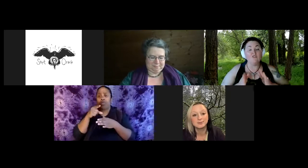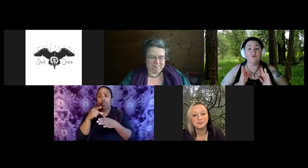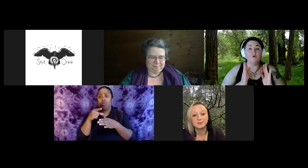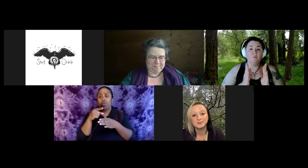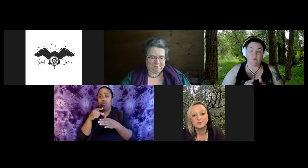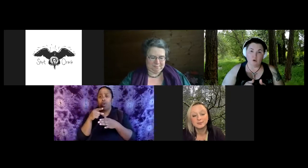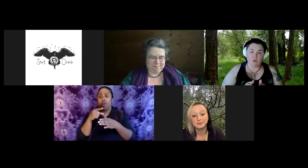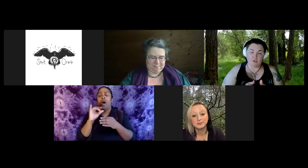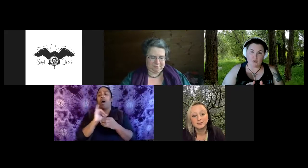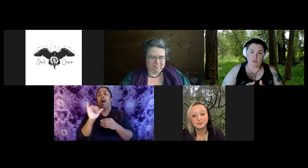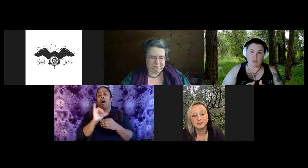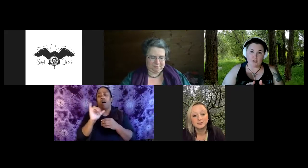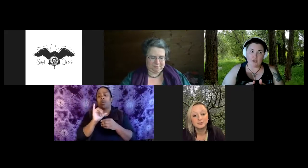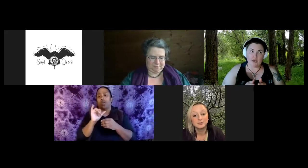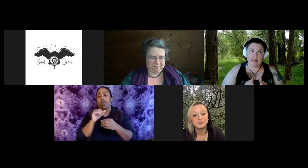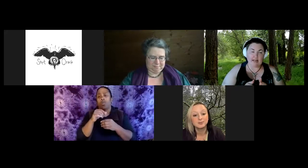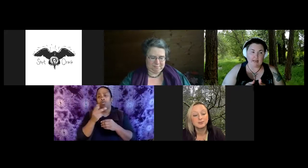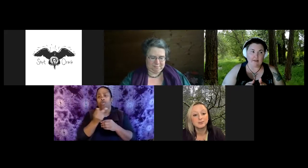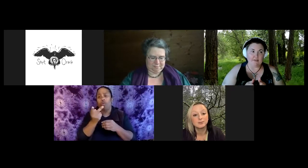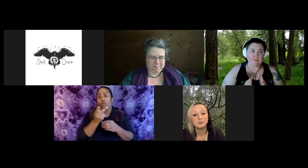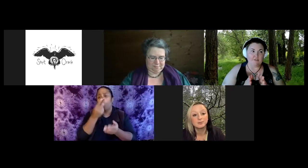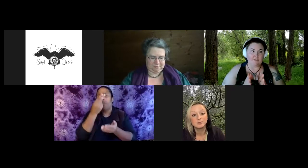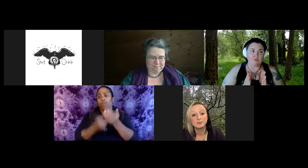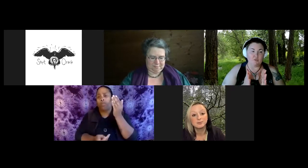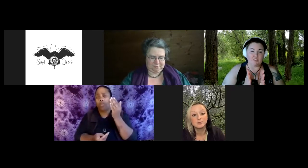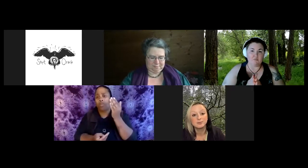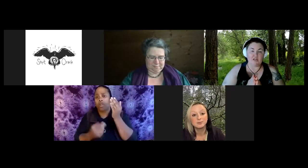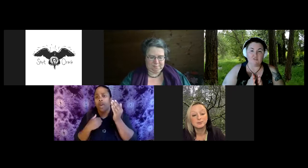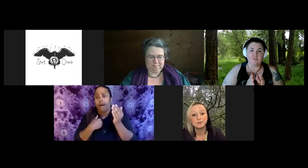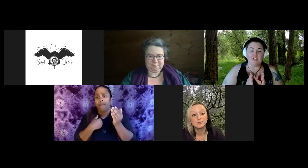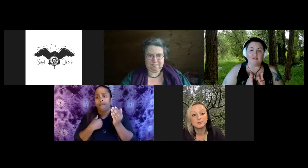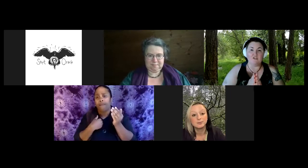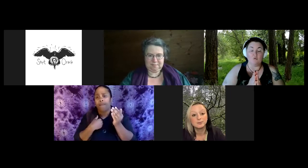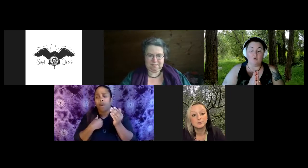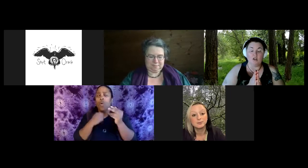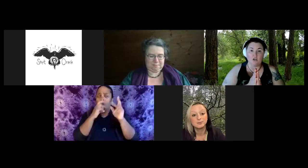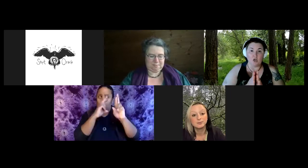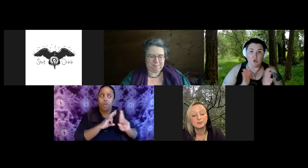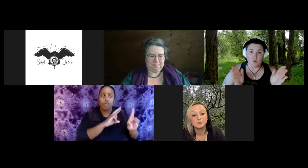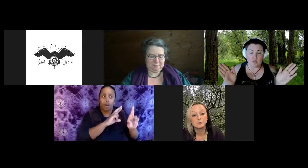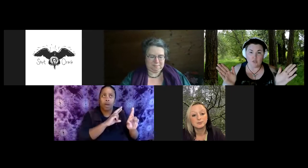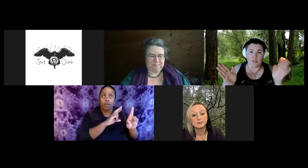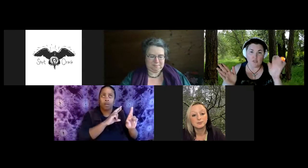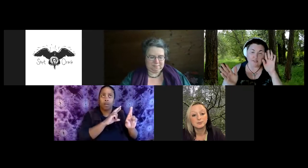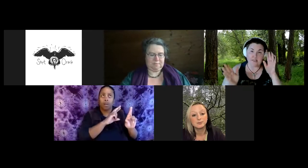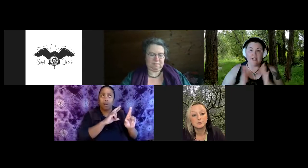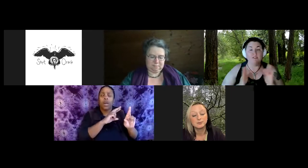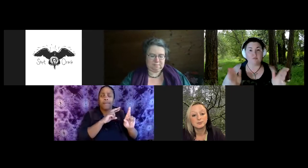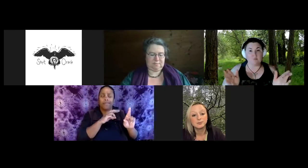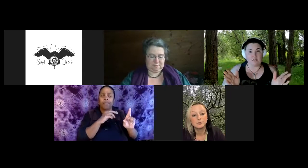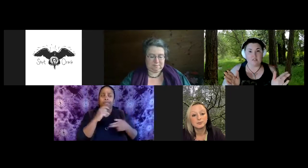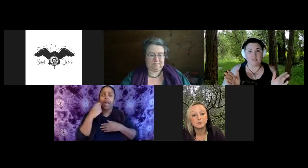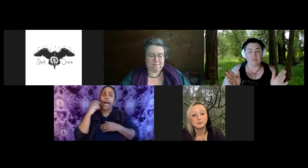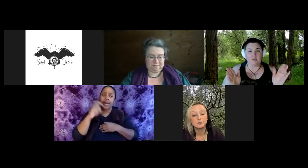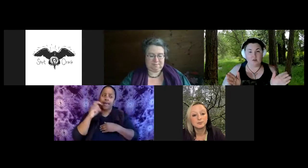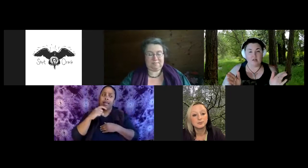you also will both have respect for the fact that you want your own time